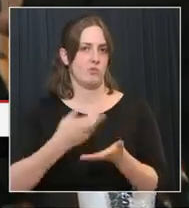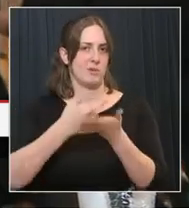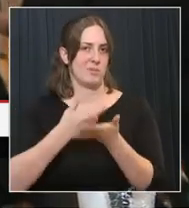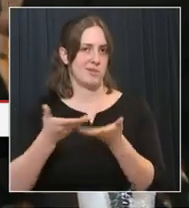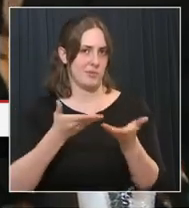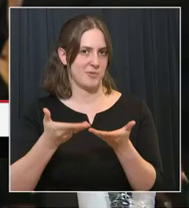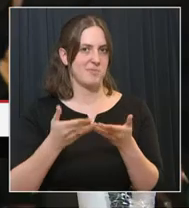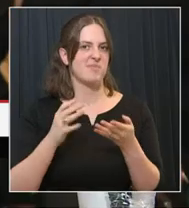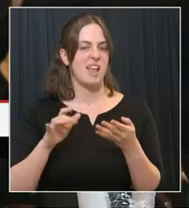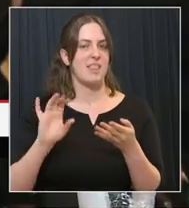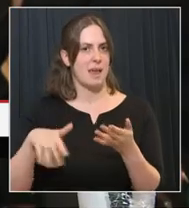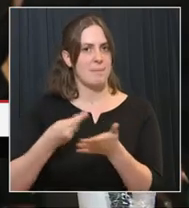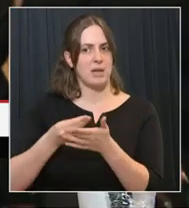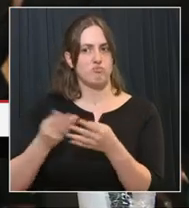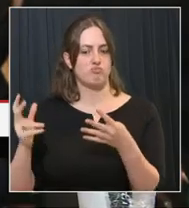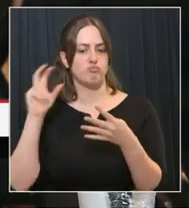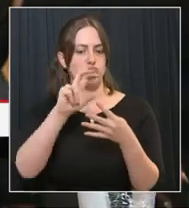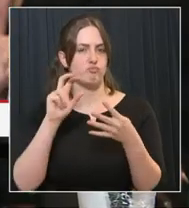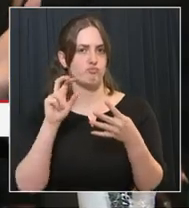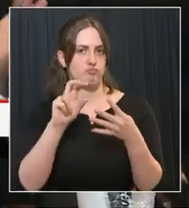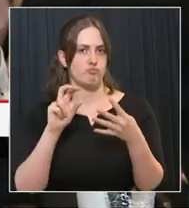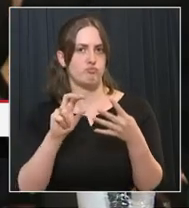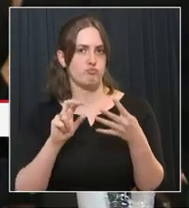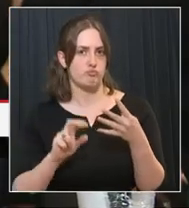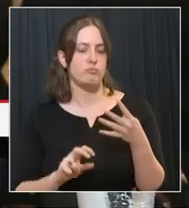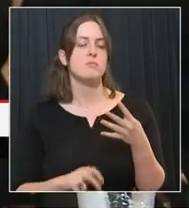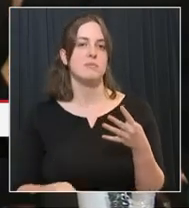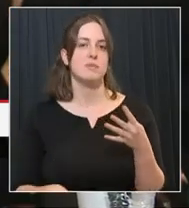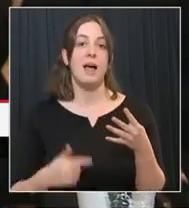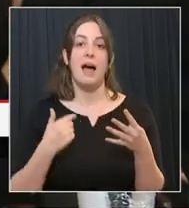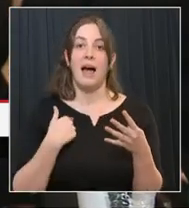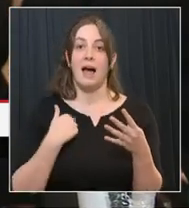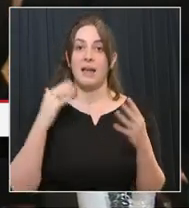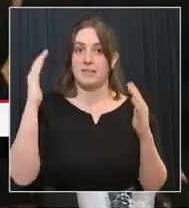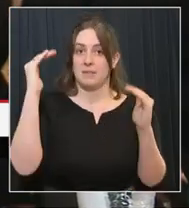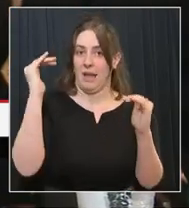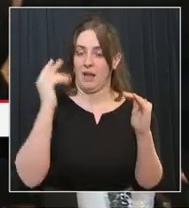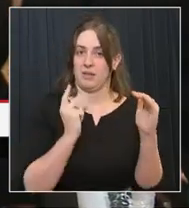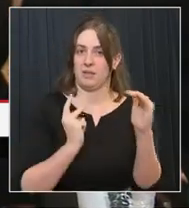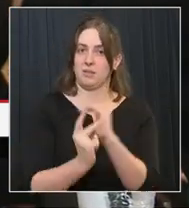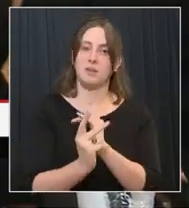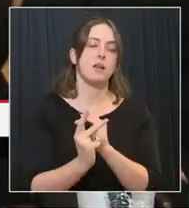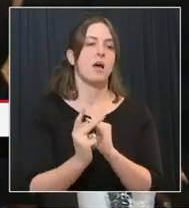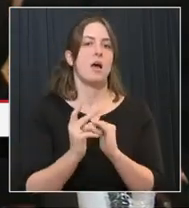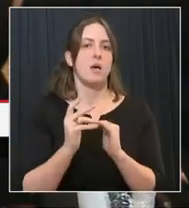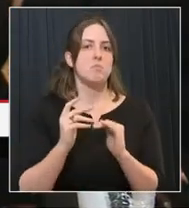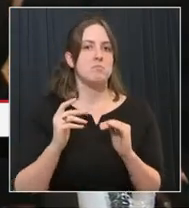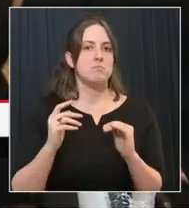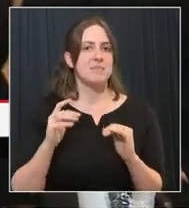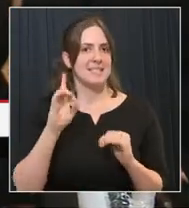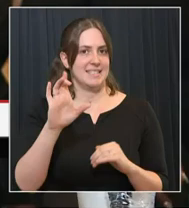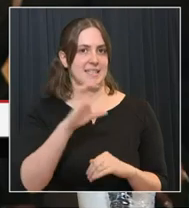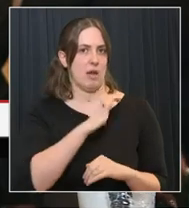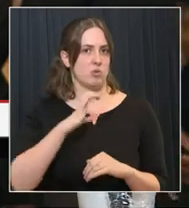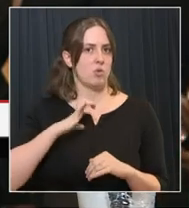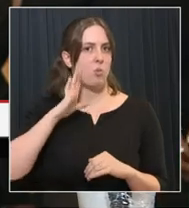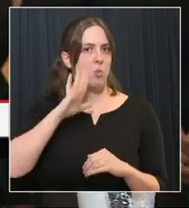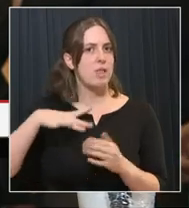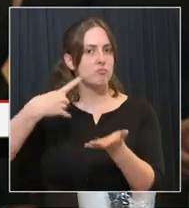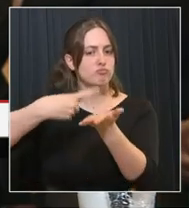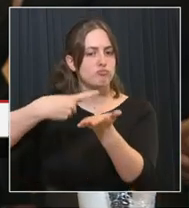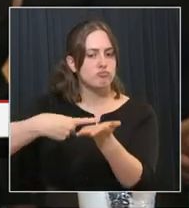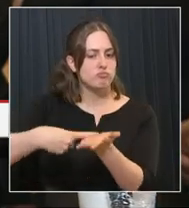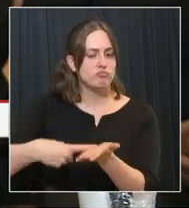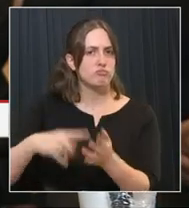begin with. I suspect what will happen, I think the questions you heard today from the council, is that they will deliberate upon looking at all